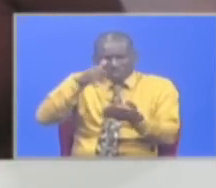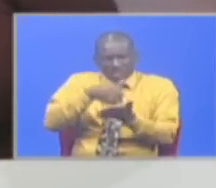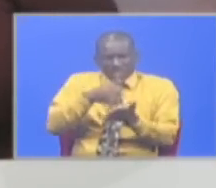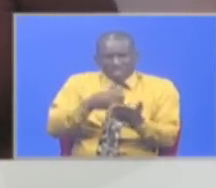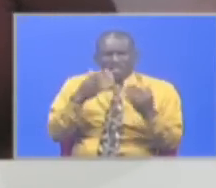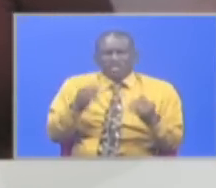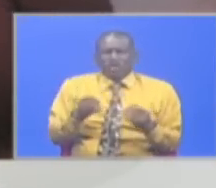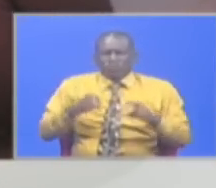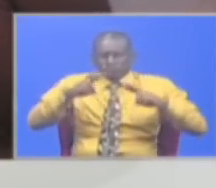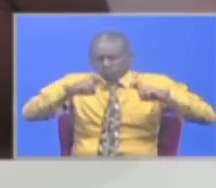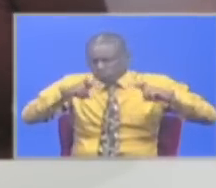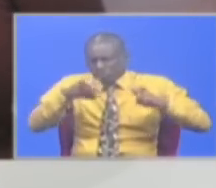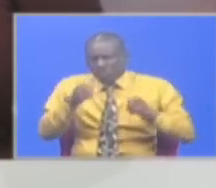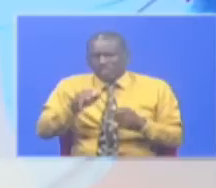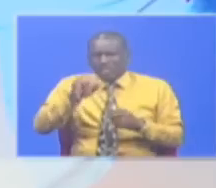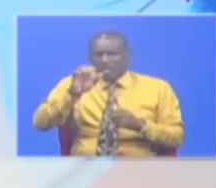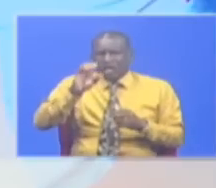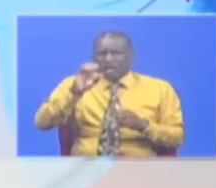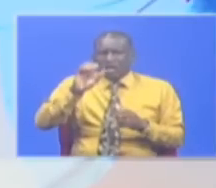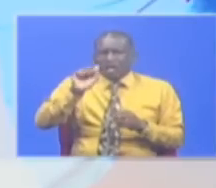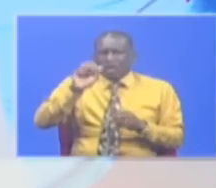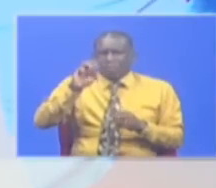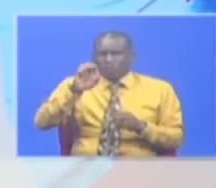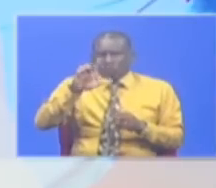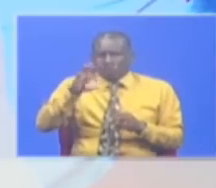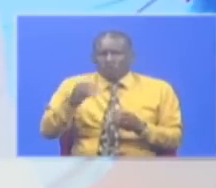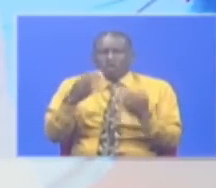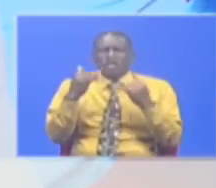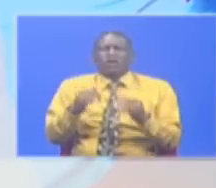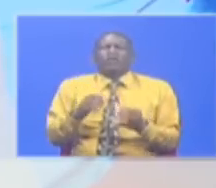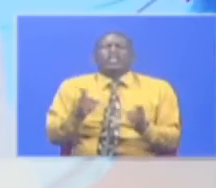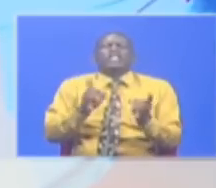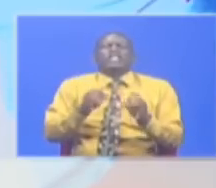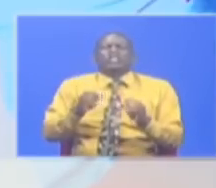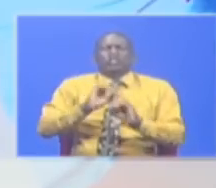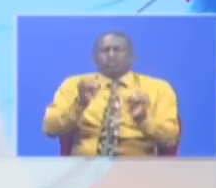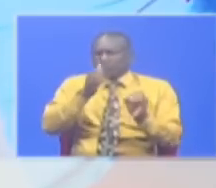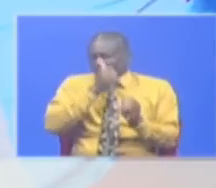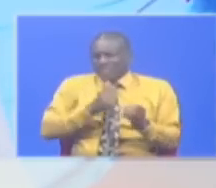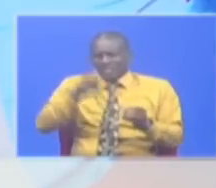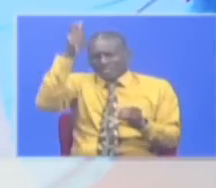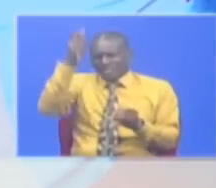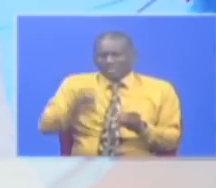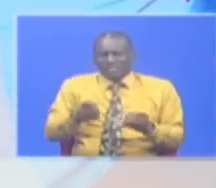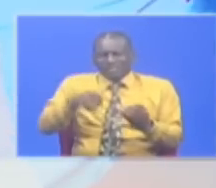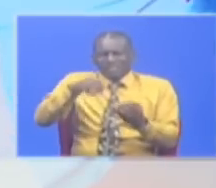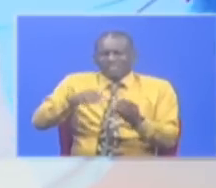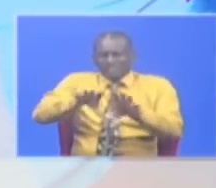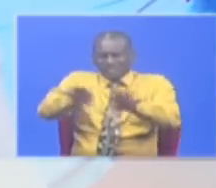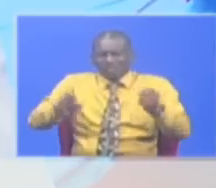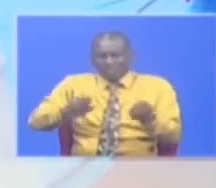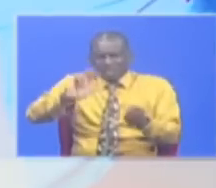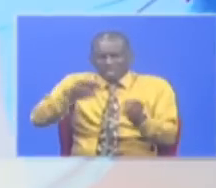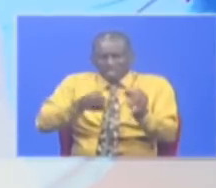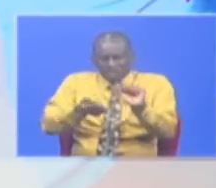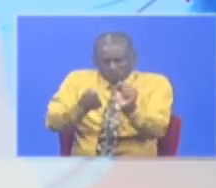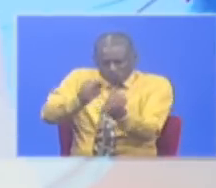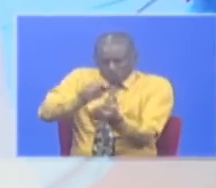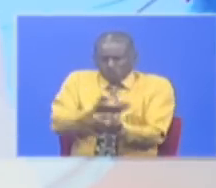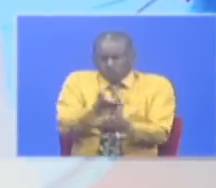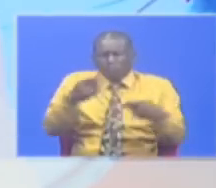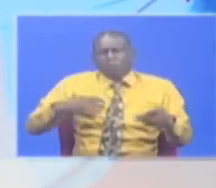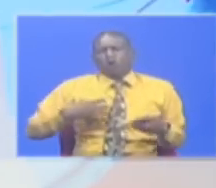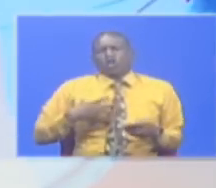out. Silas? Yes, Mel, it is no secret that the justice system in Kenya is manipulated by those with deep pockets.